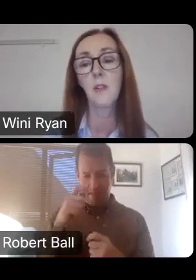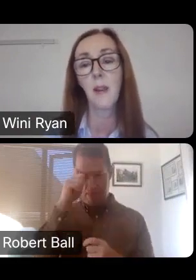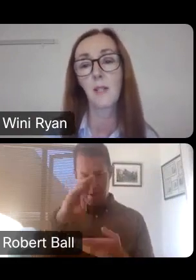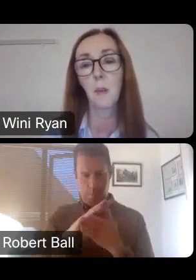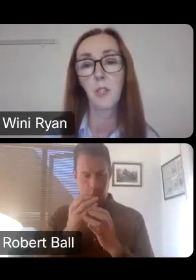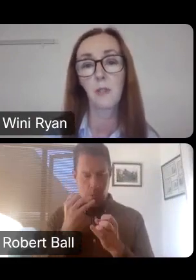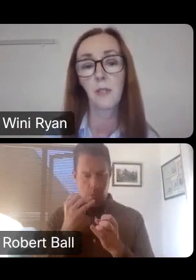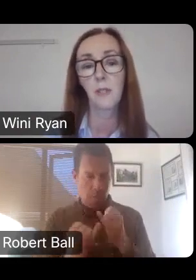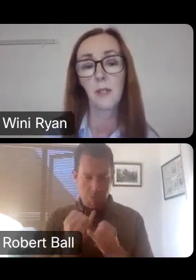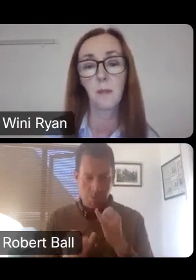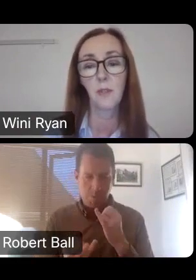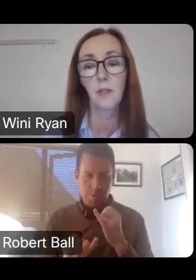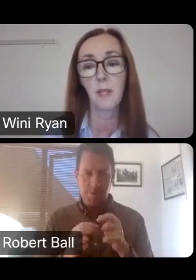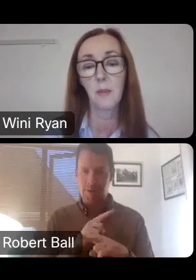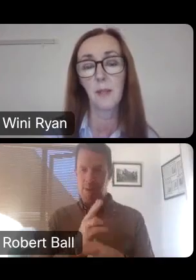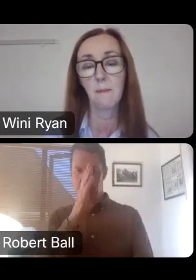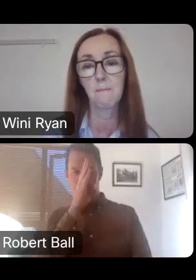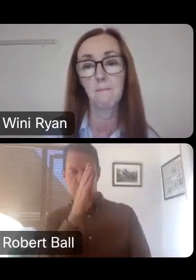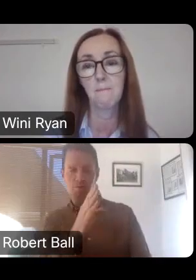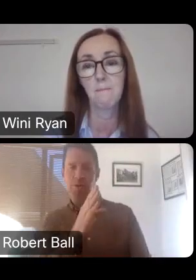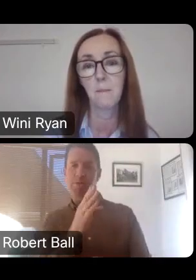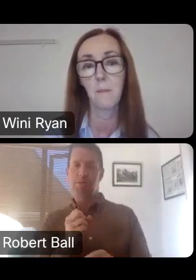are indirect opportunities to demonstrate empathy.